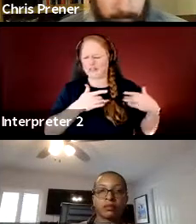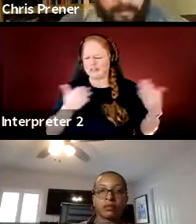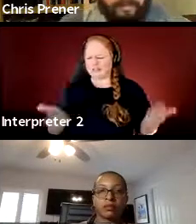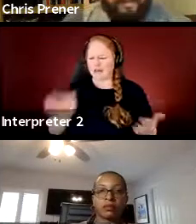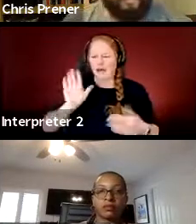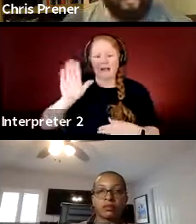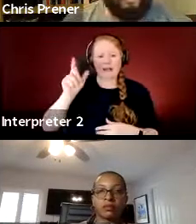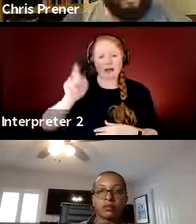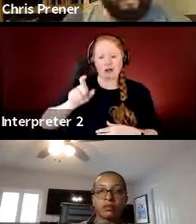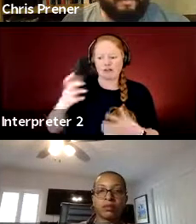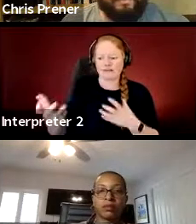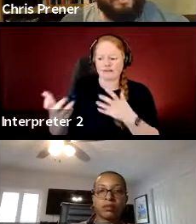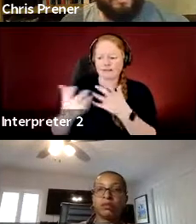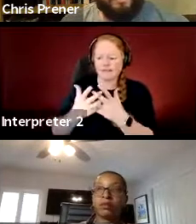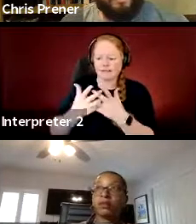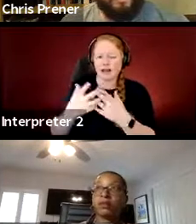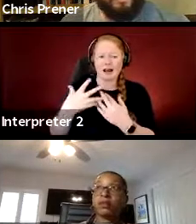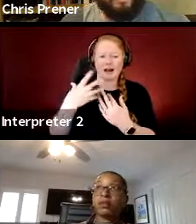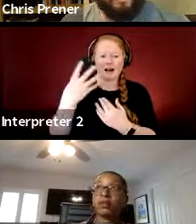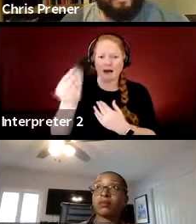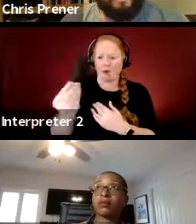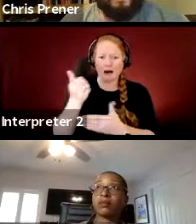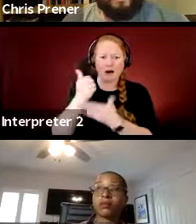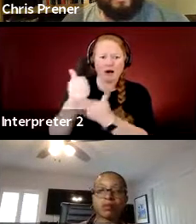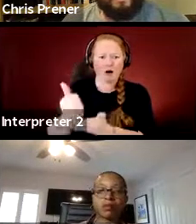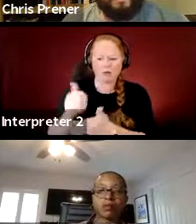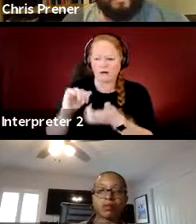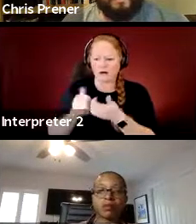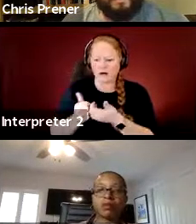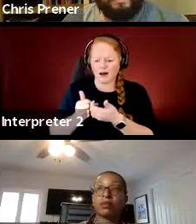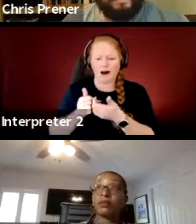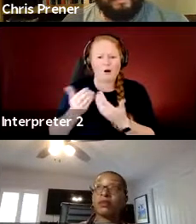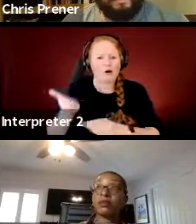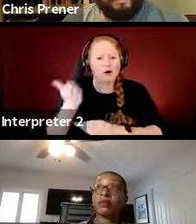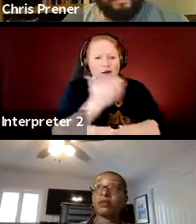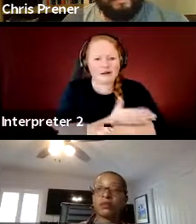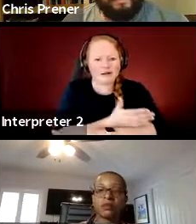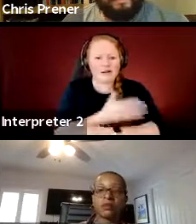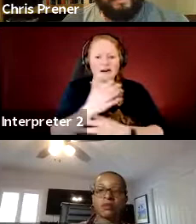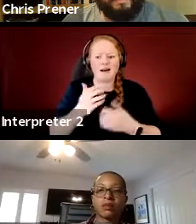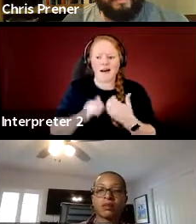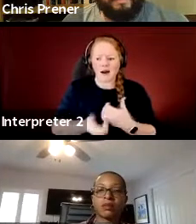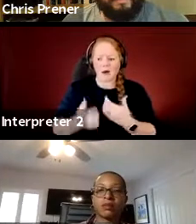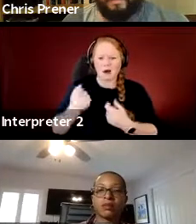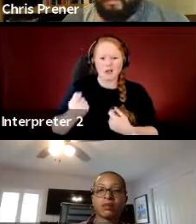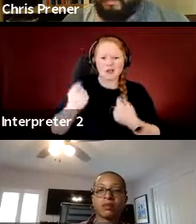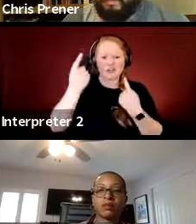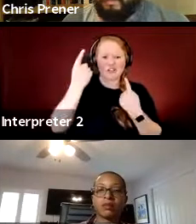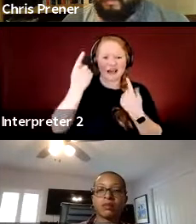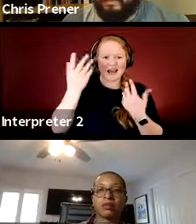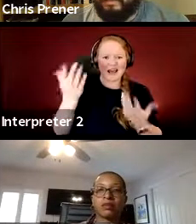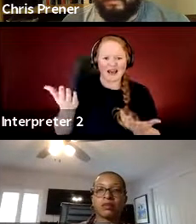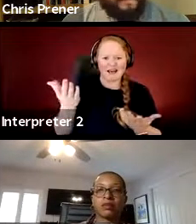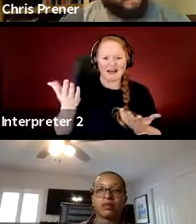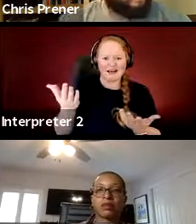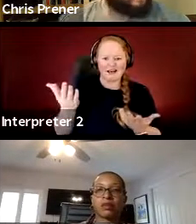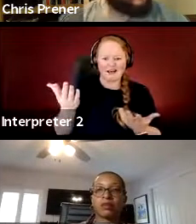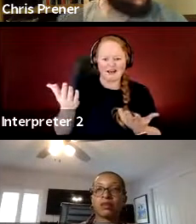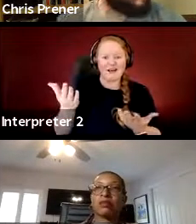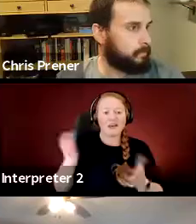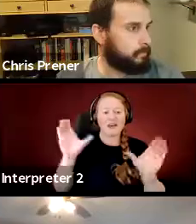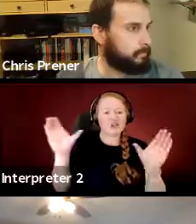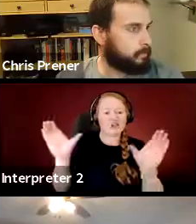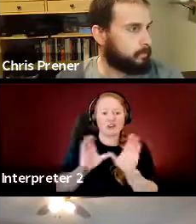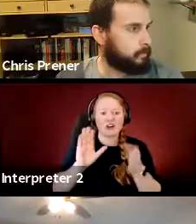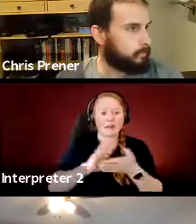and going out helping them, how can we get better or easier literacy to understand to get certification to become